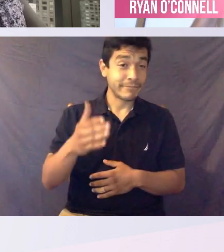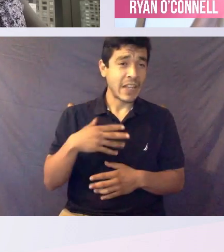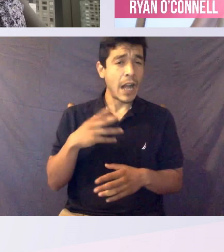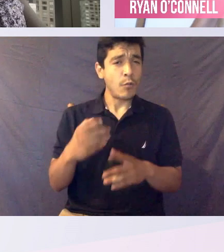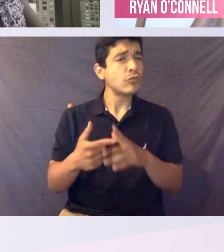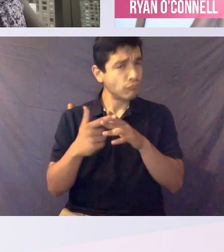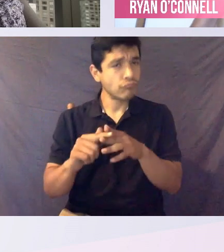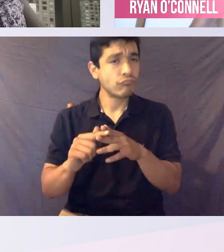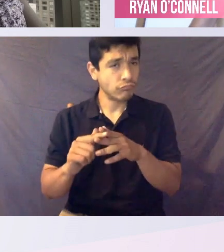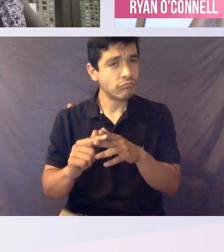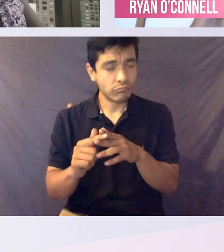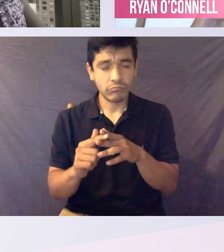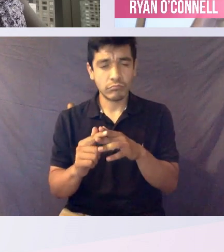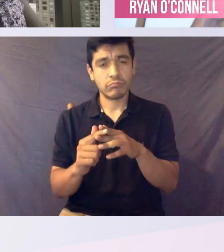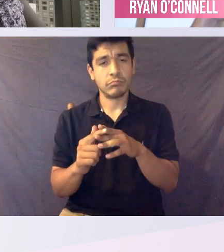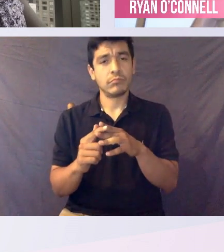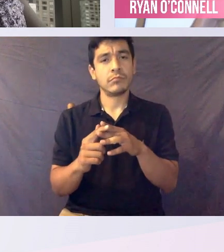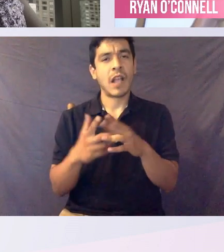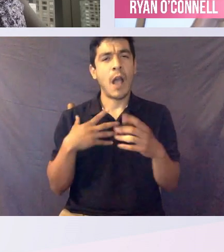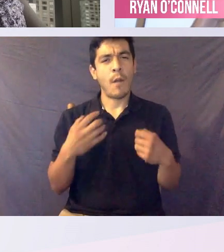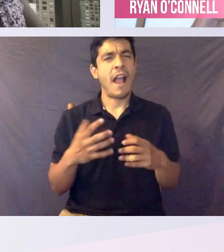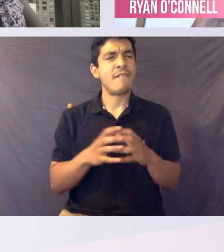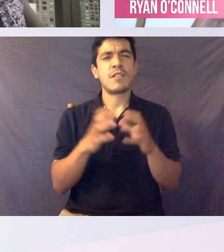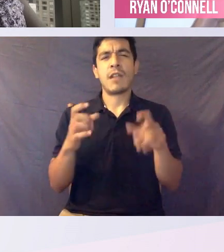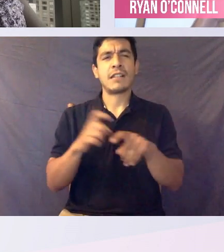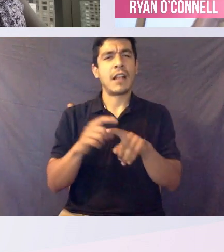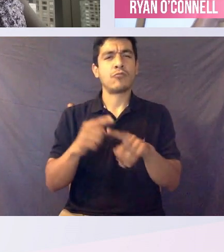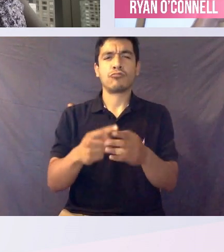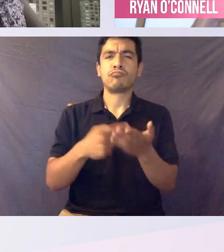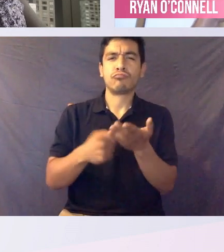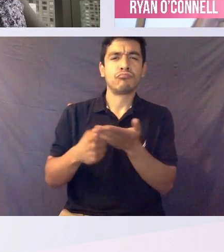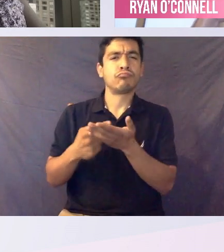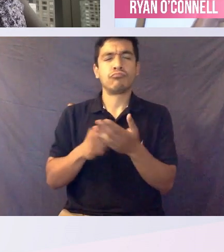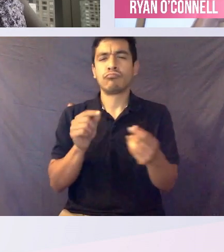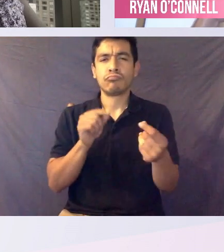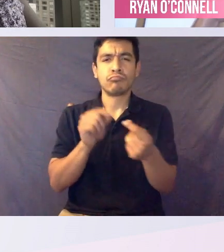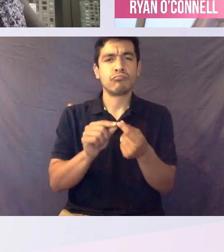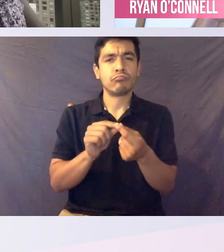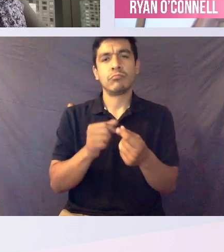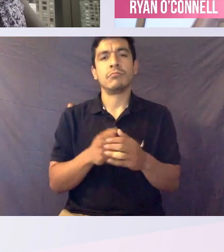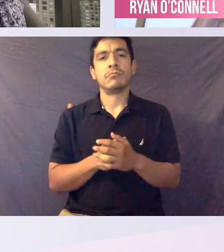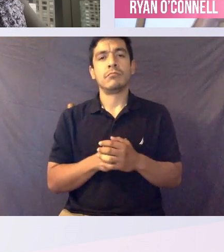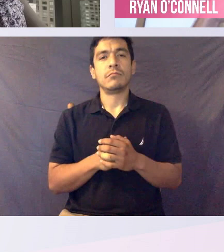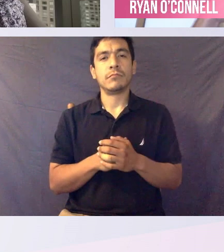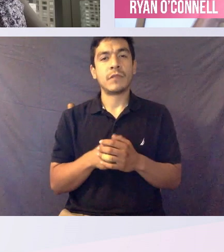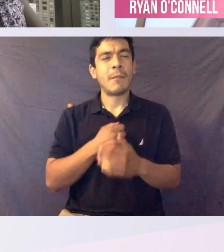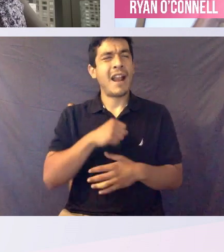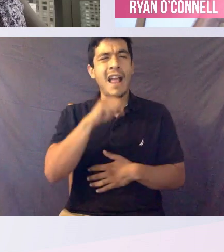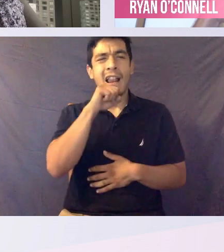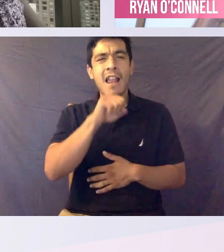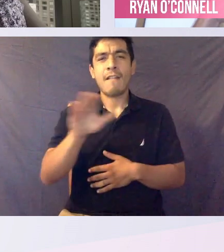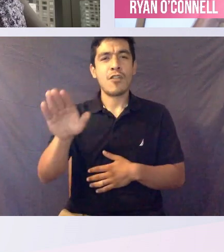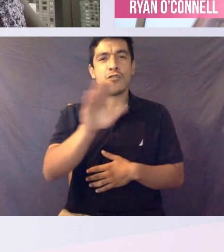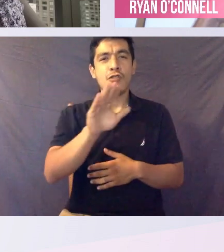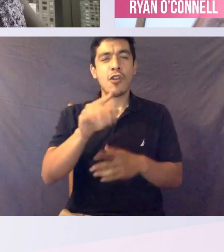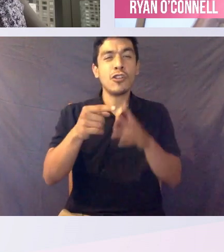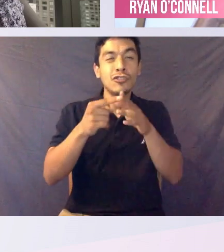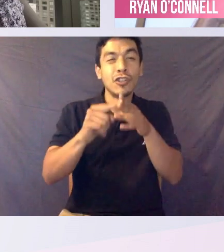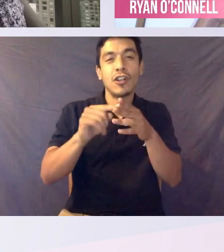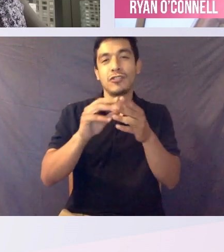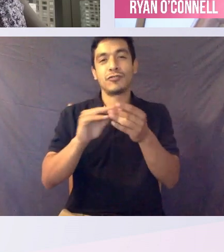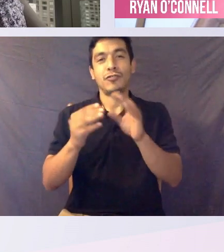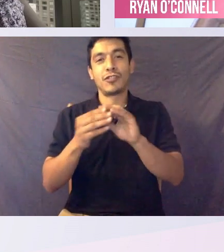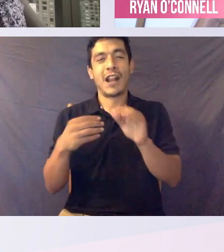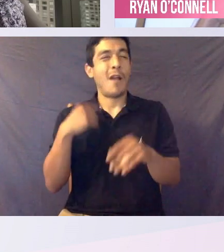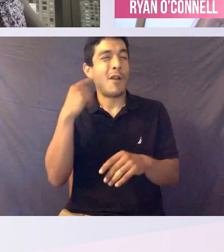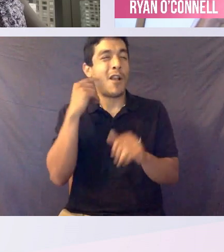want to, you know, have as much time to get into the specifics as possible, but I love an origin story. I love to know where you all started.